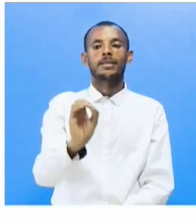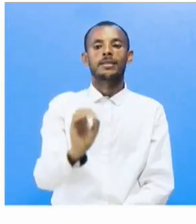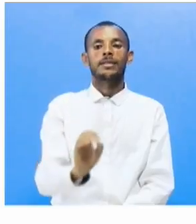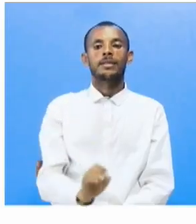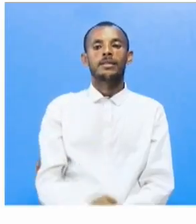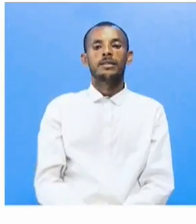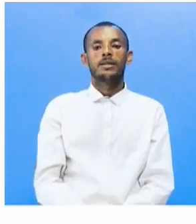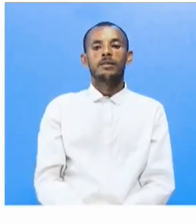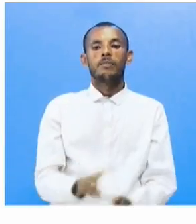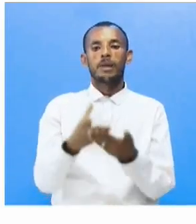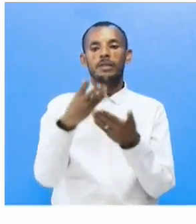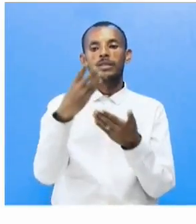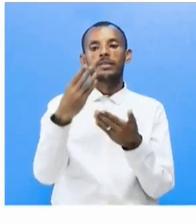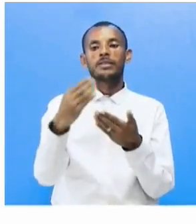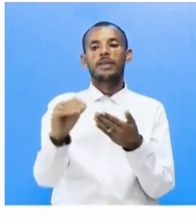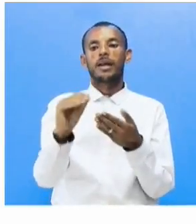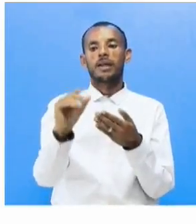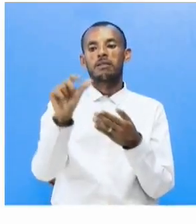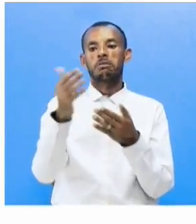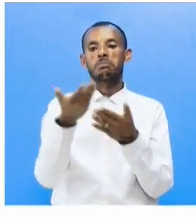by selling an article,